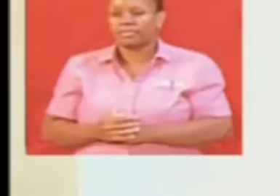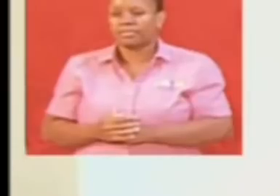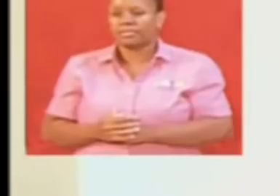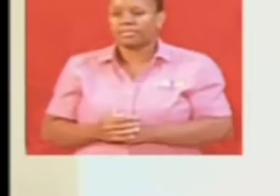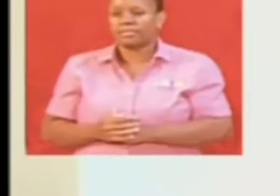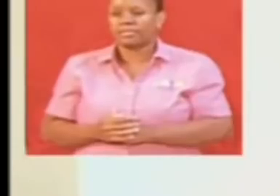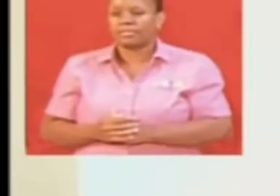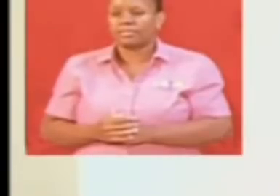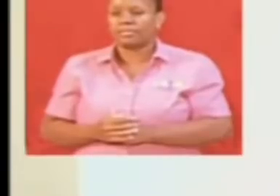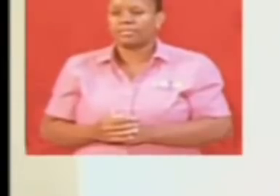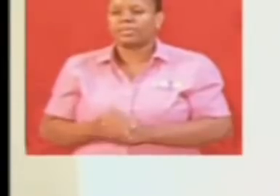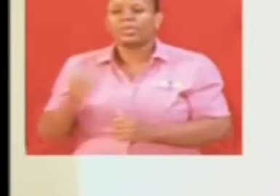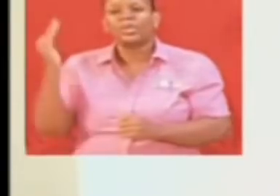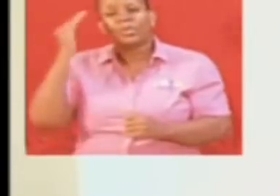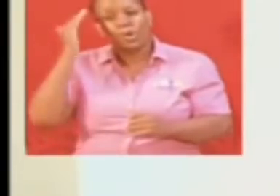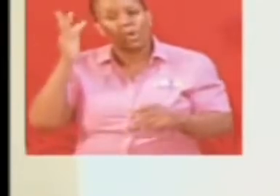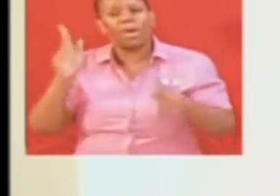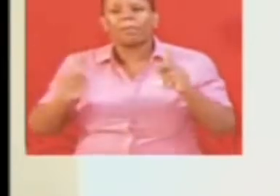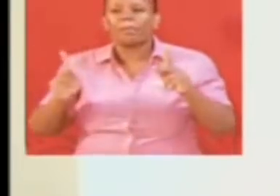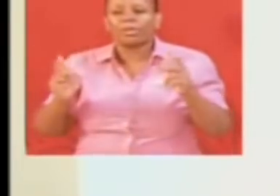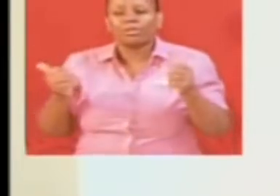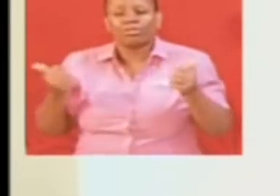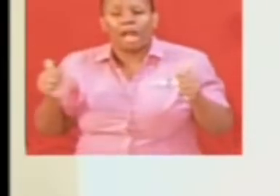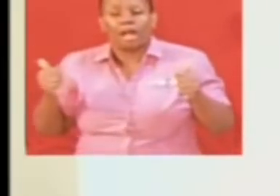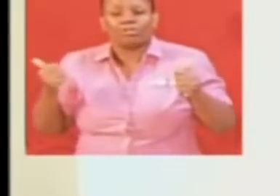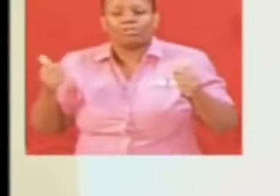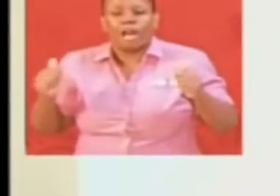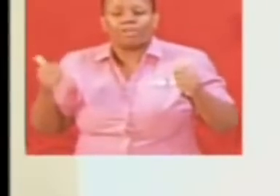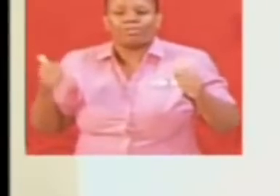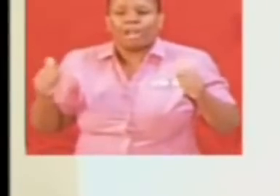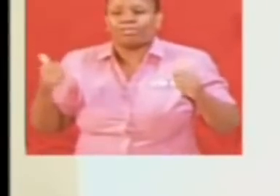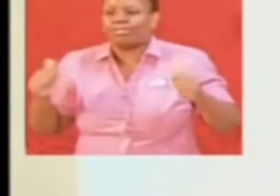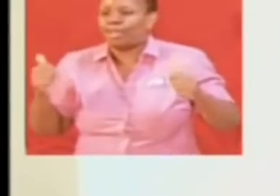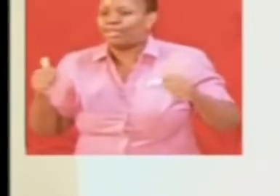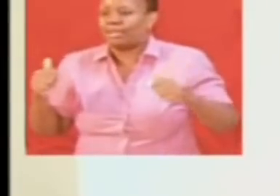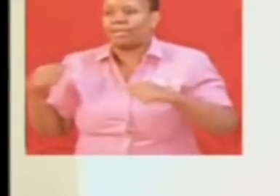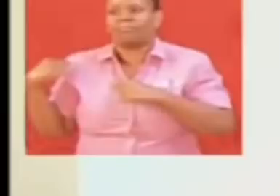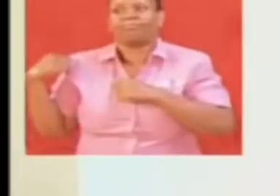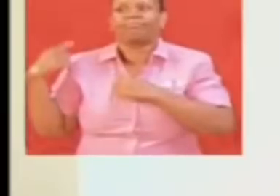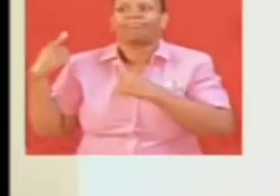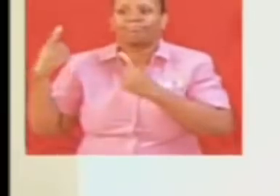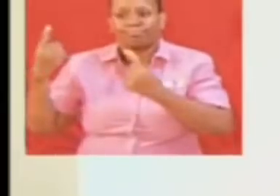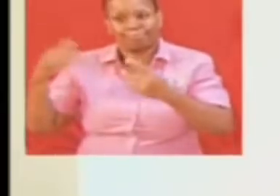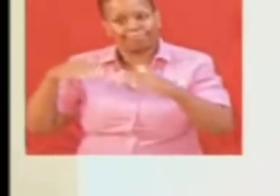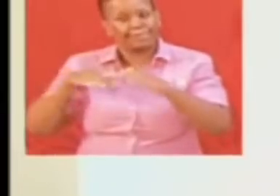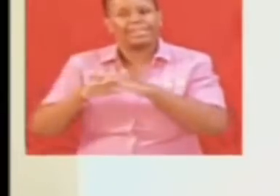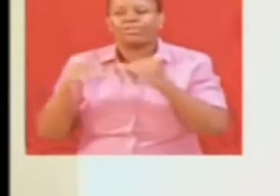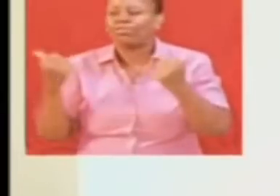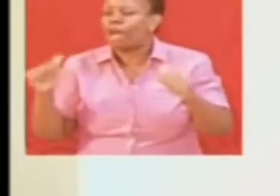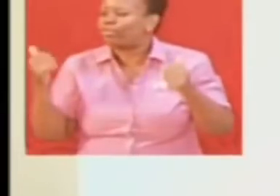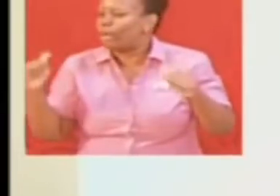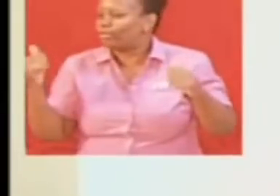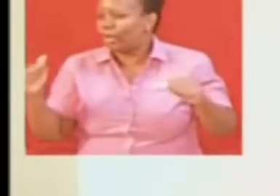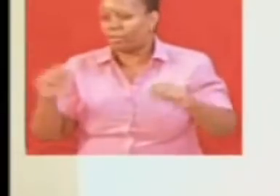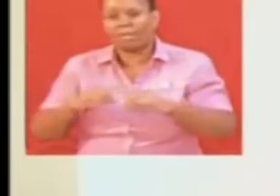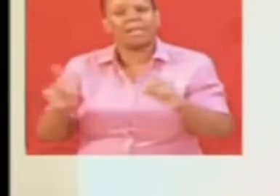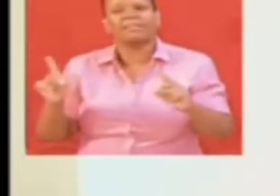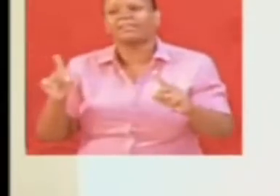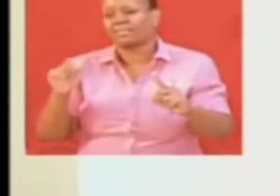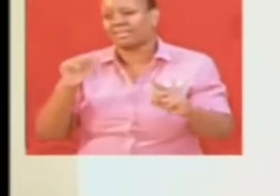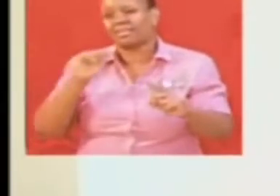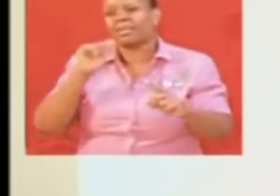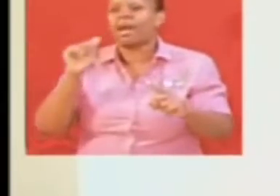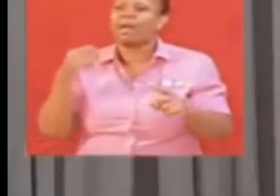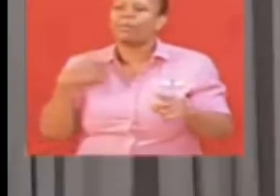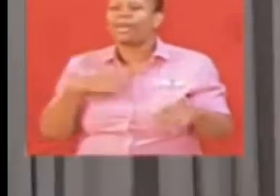at migration all the time. All the time there are people attempting to come into our country, but it is not unchecked.